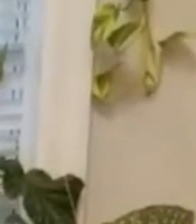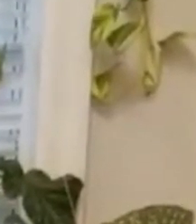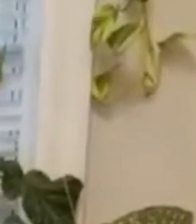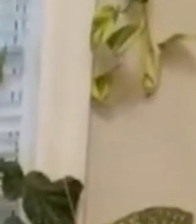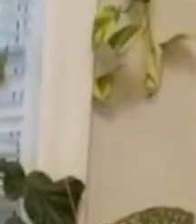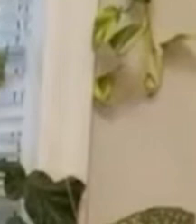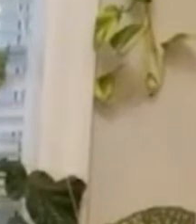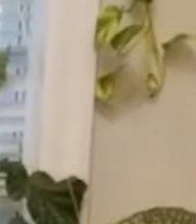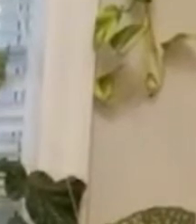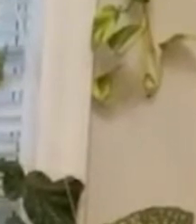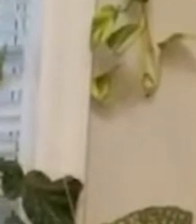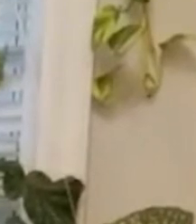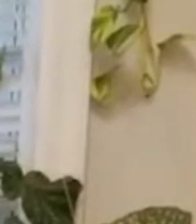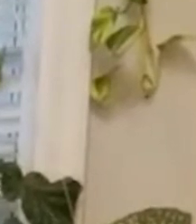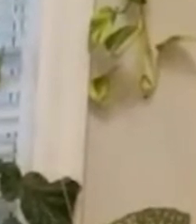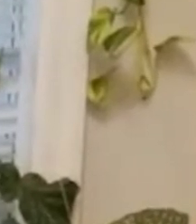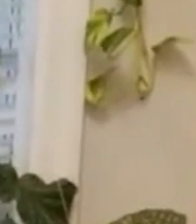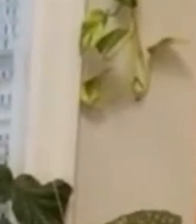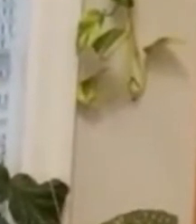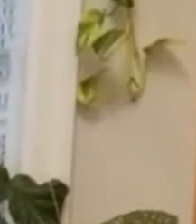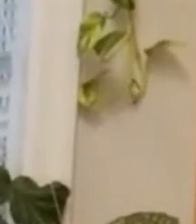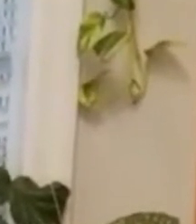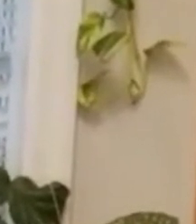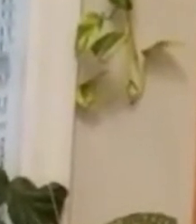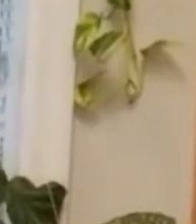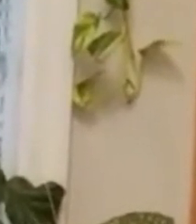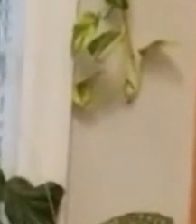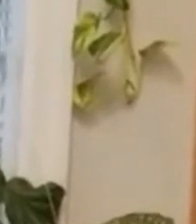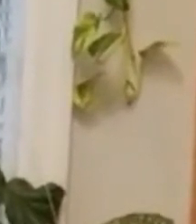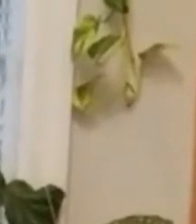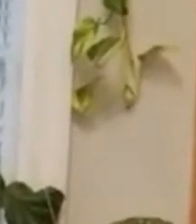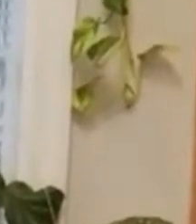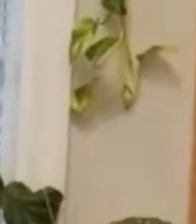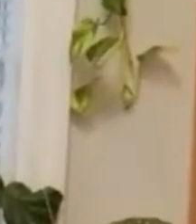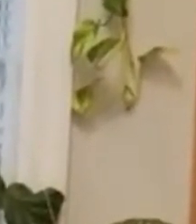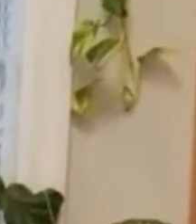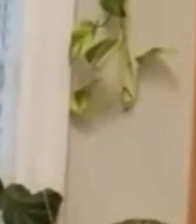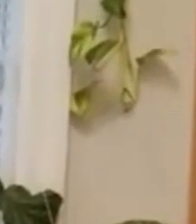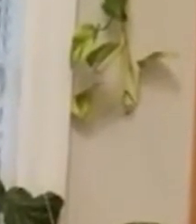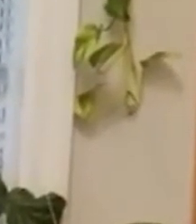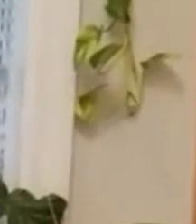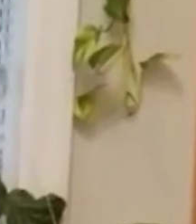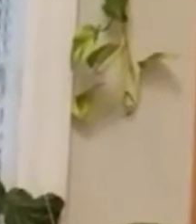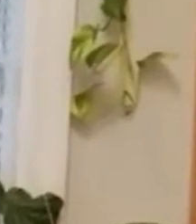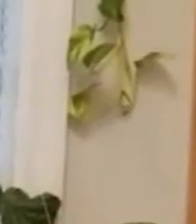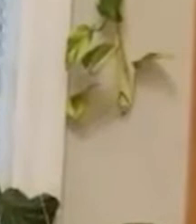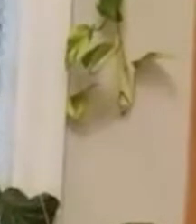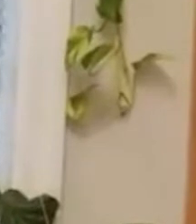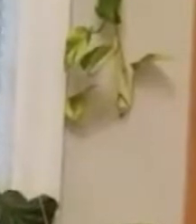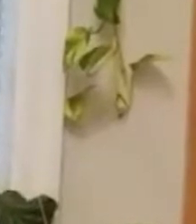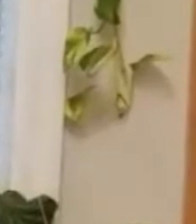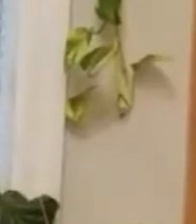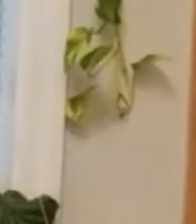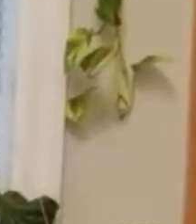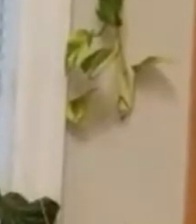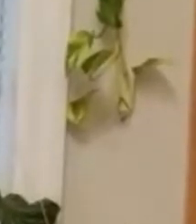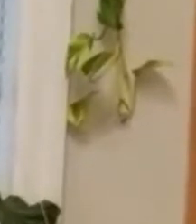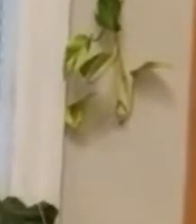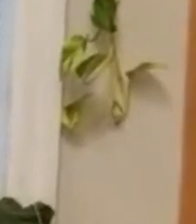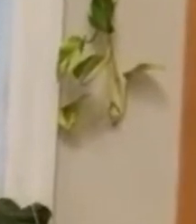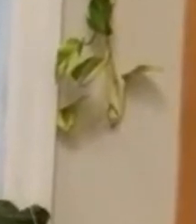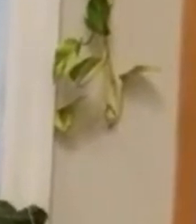is ancestors. So I decided to look it up in the Merriam-Webster Dictionary. It tells me